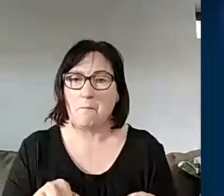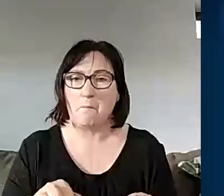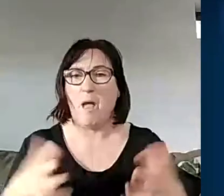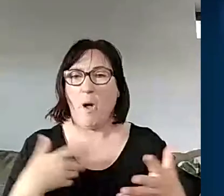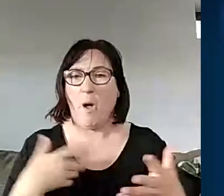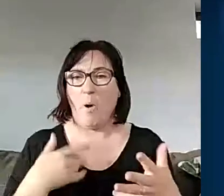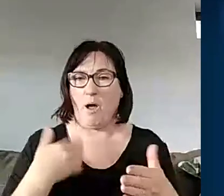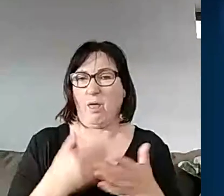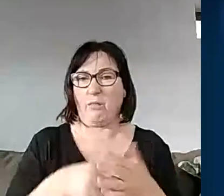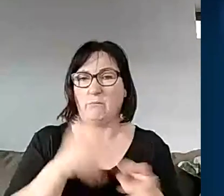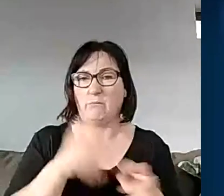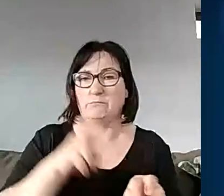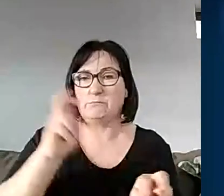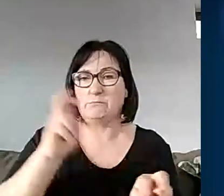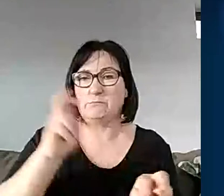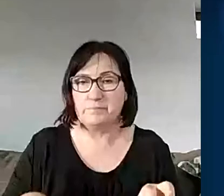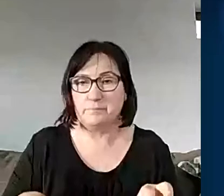point in time?